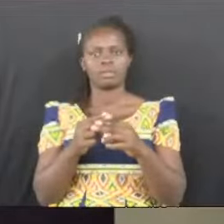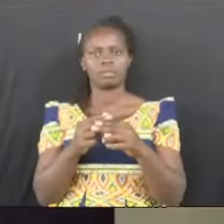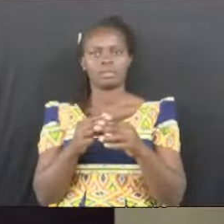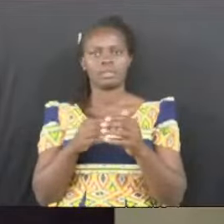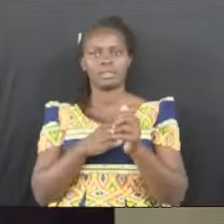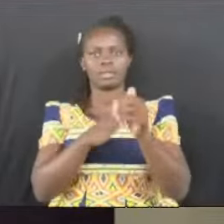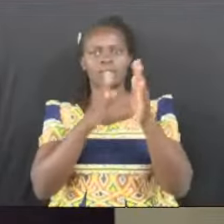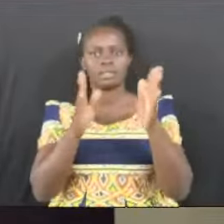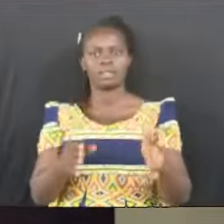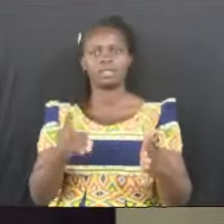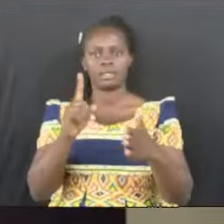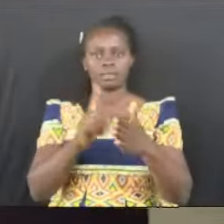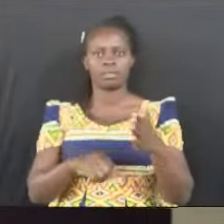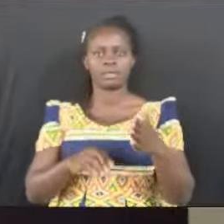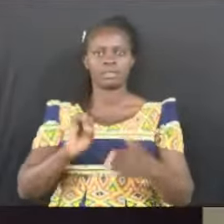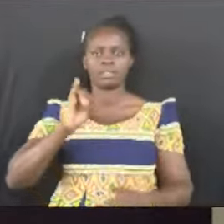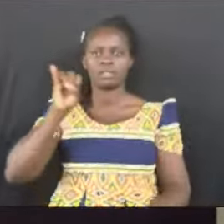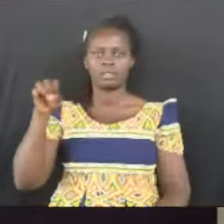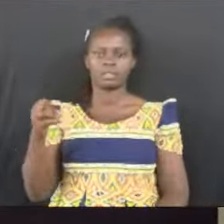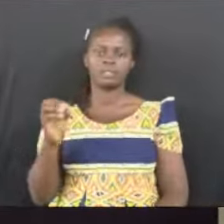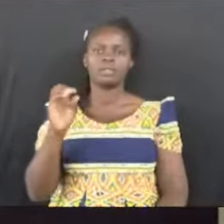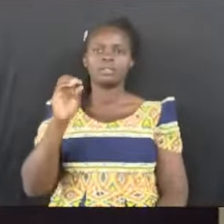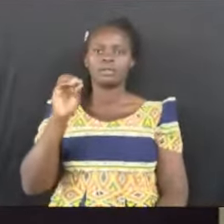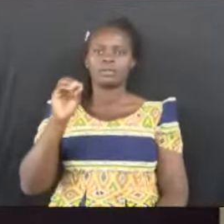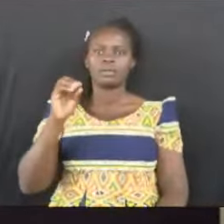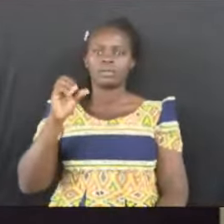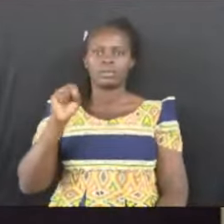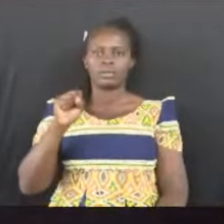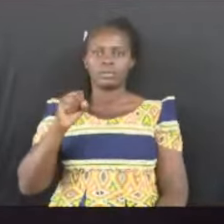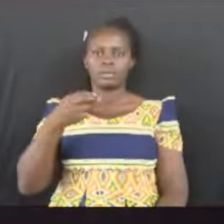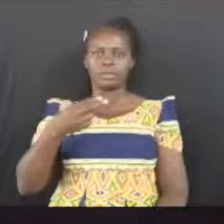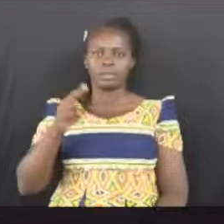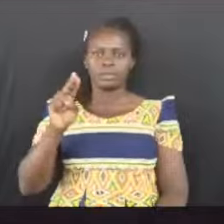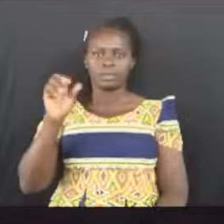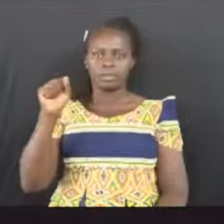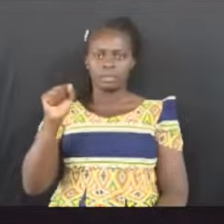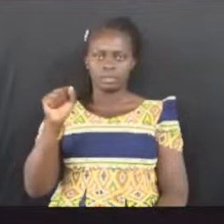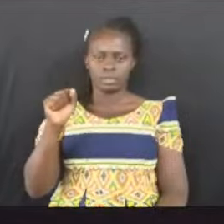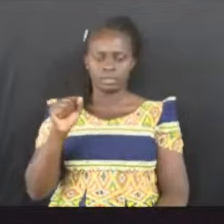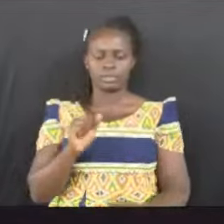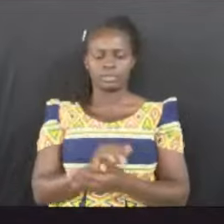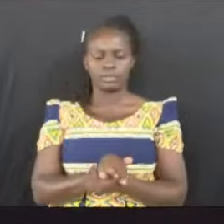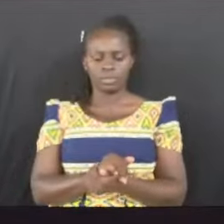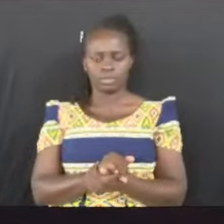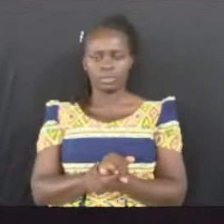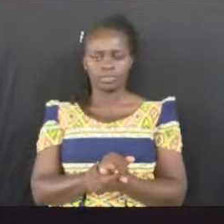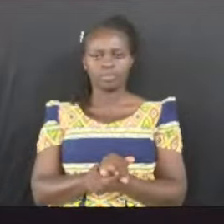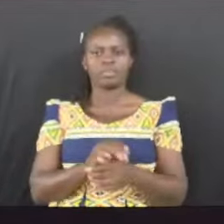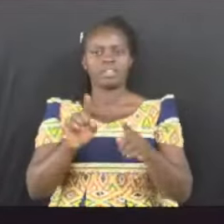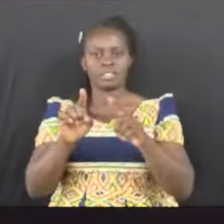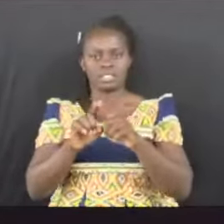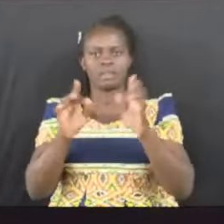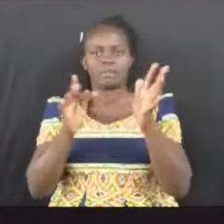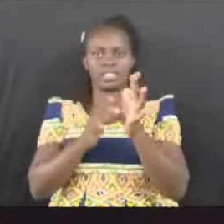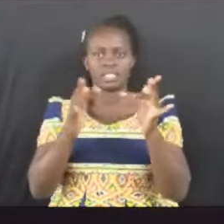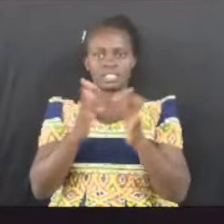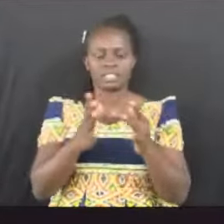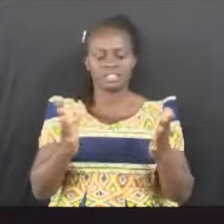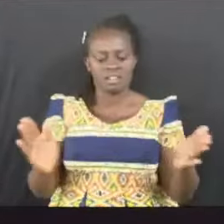land. So, but Jesus is the one who takes us to the heavenly Canaan. Again,